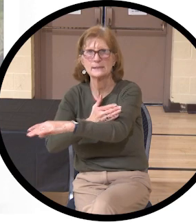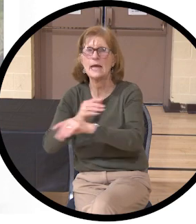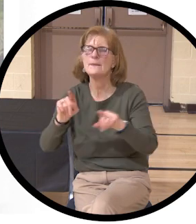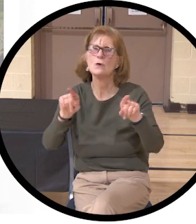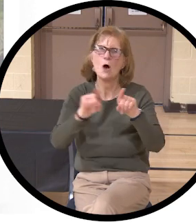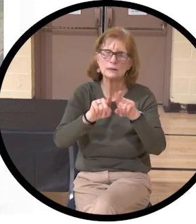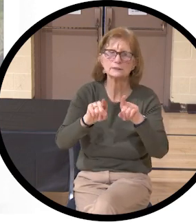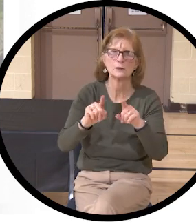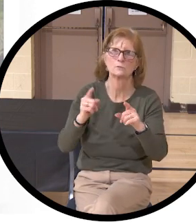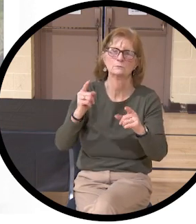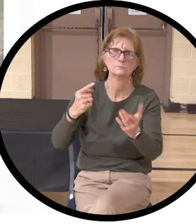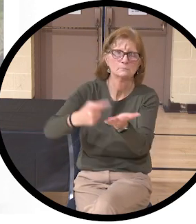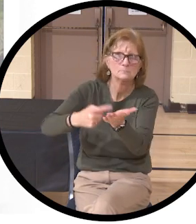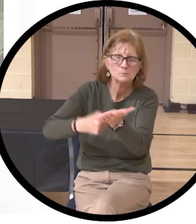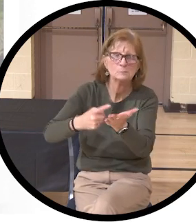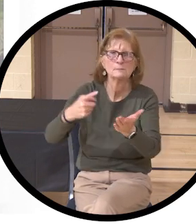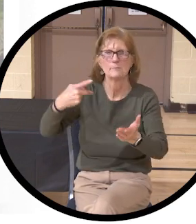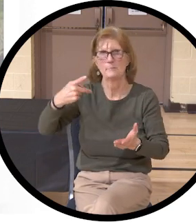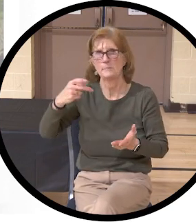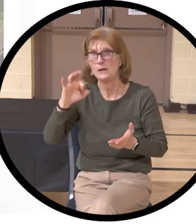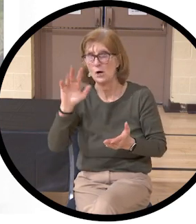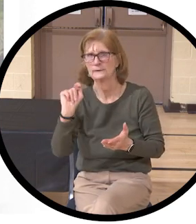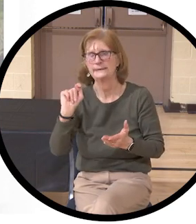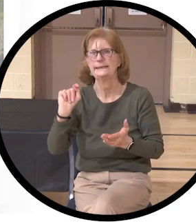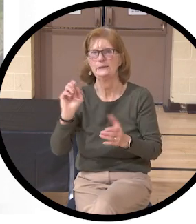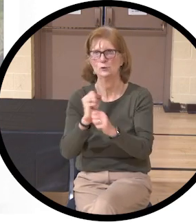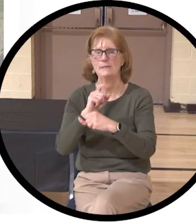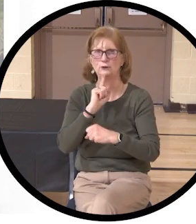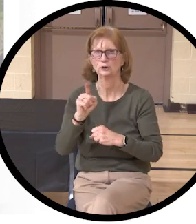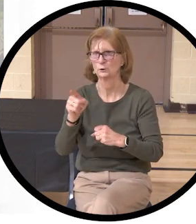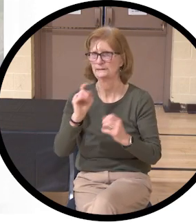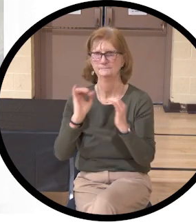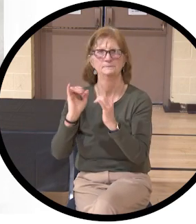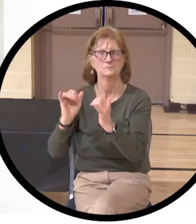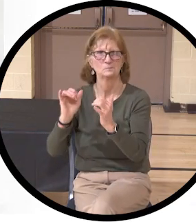these work well with their the transit.